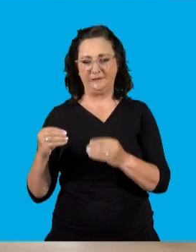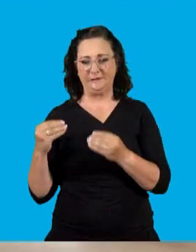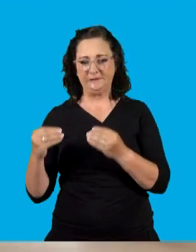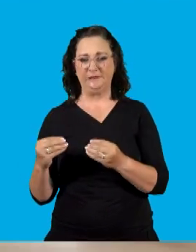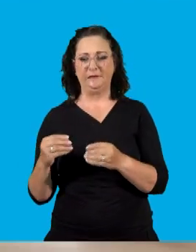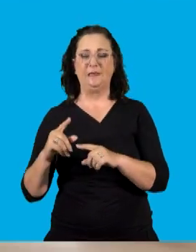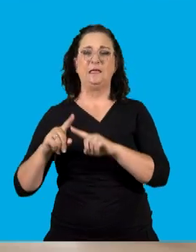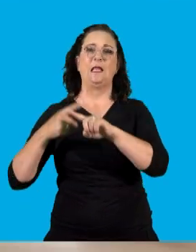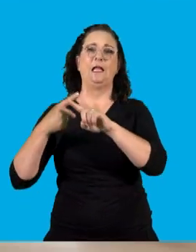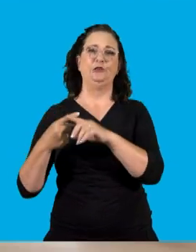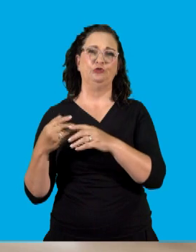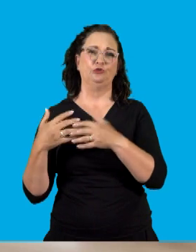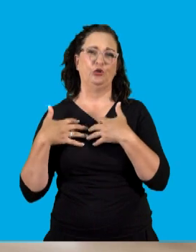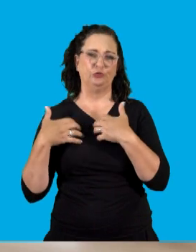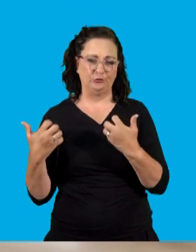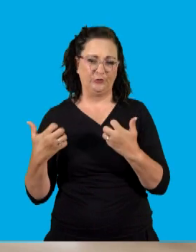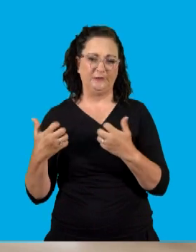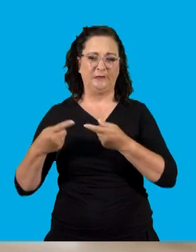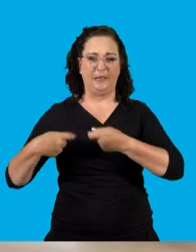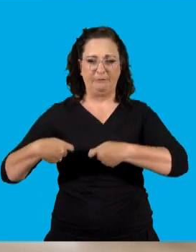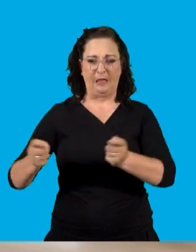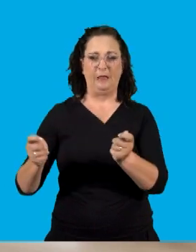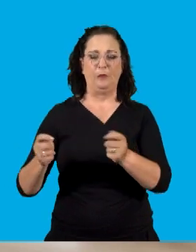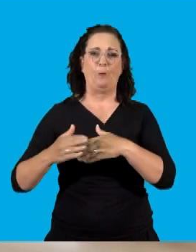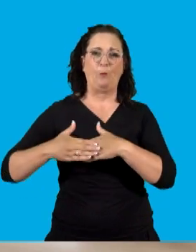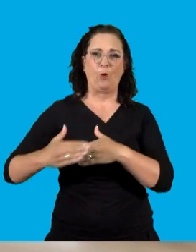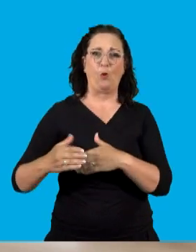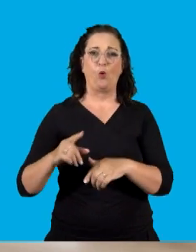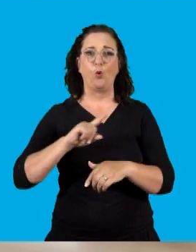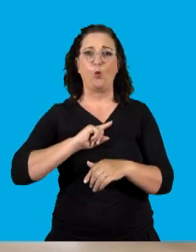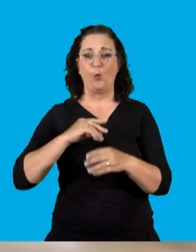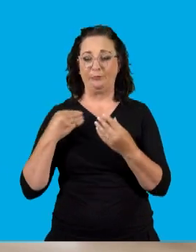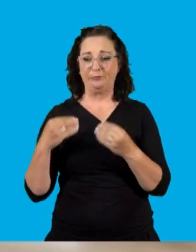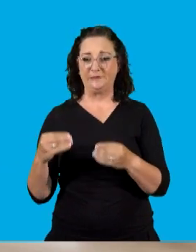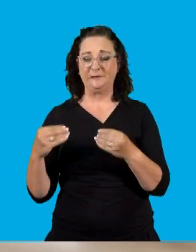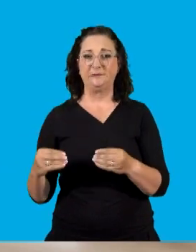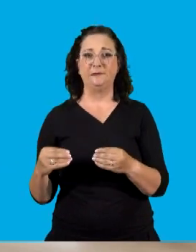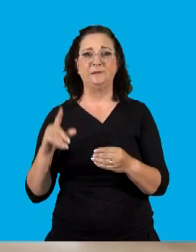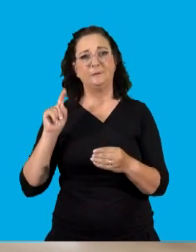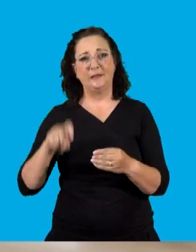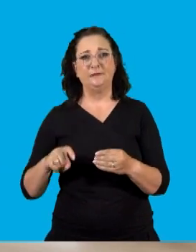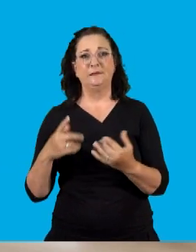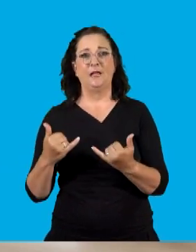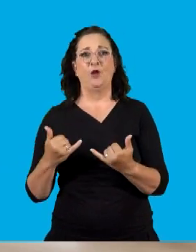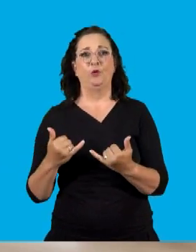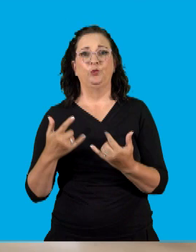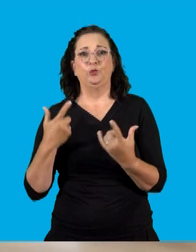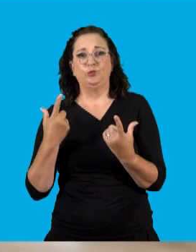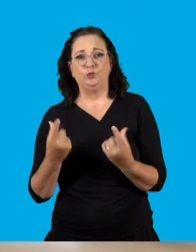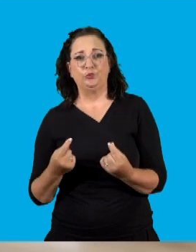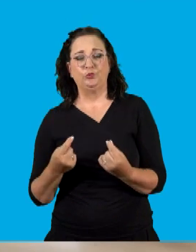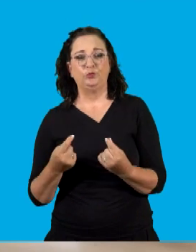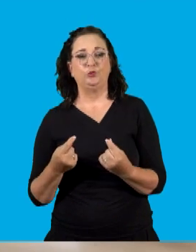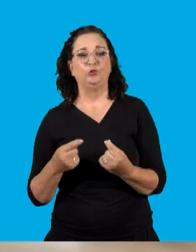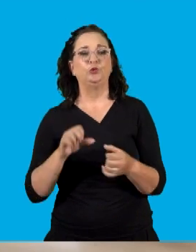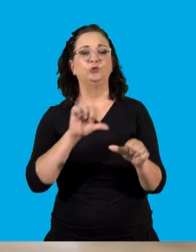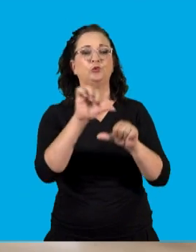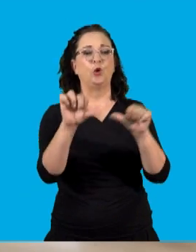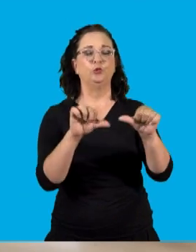businesses, they place extra expenditure on businesses because now businesses have to do what? They have to come up with